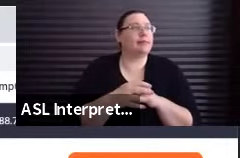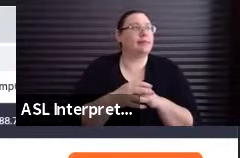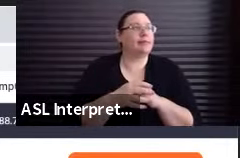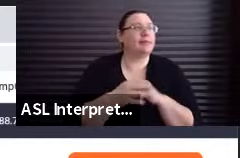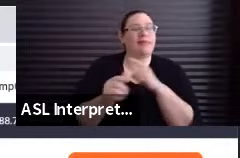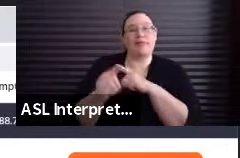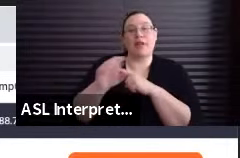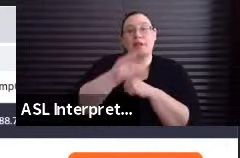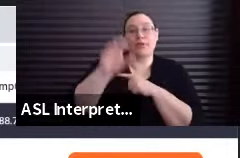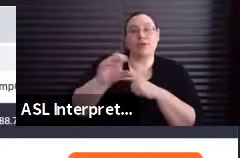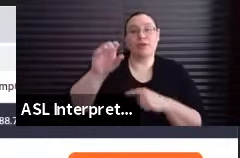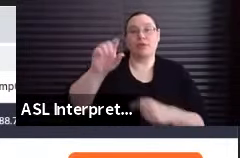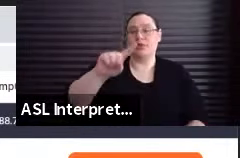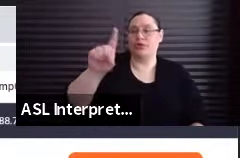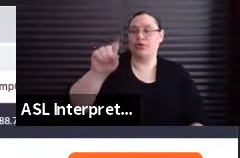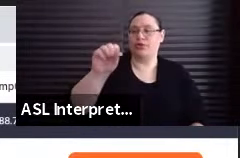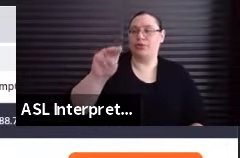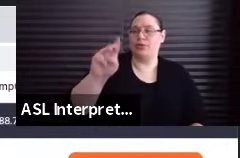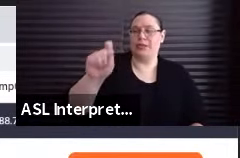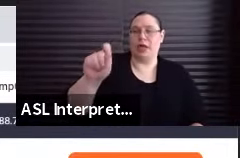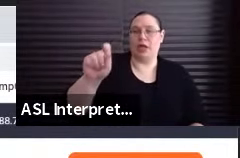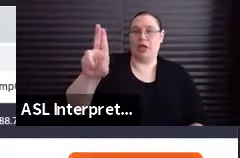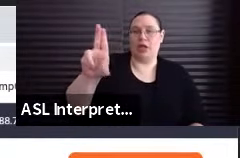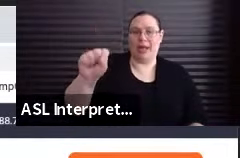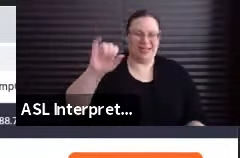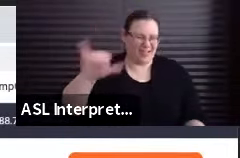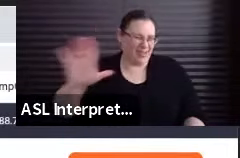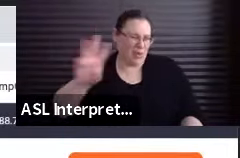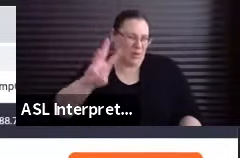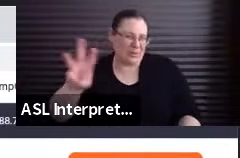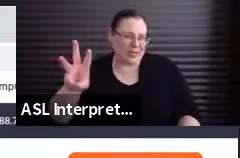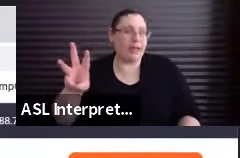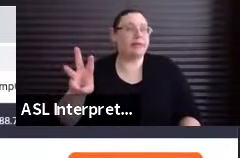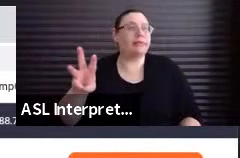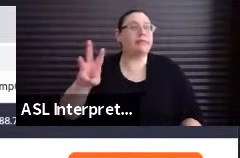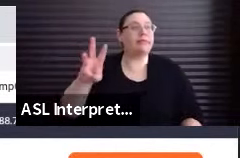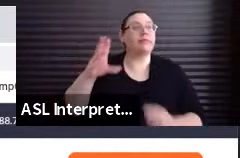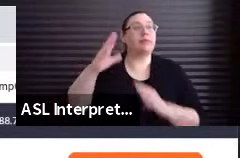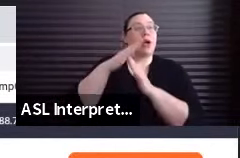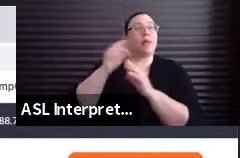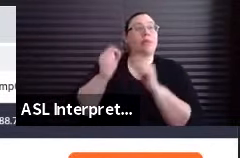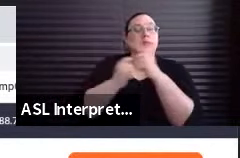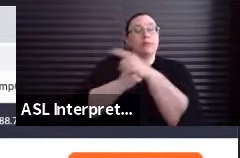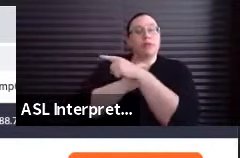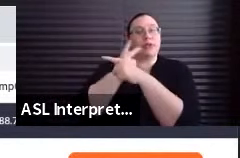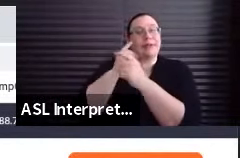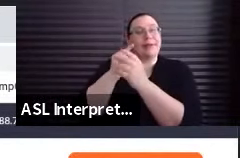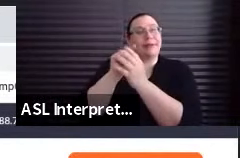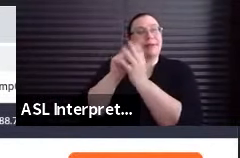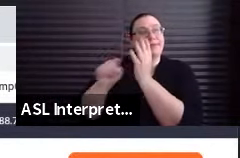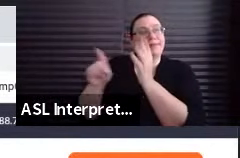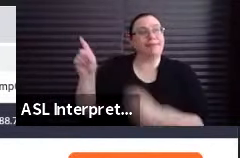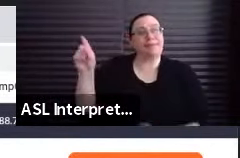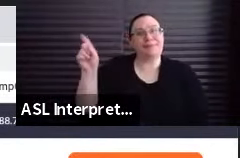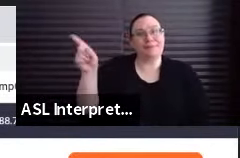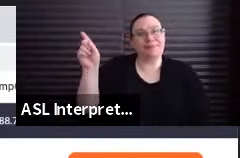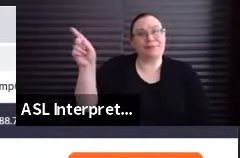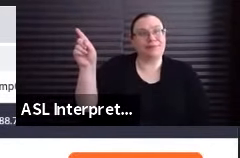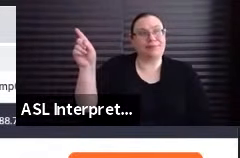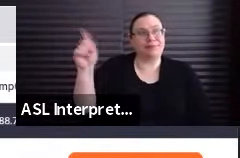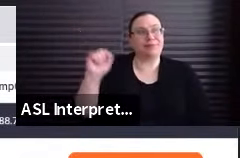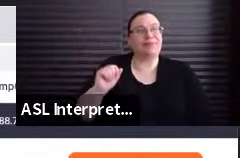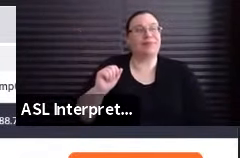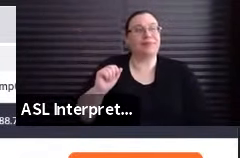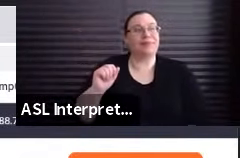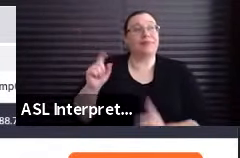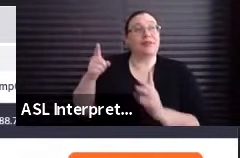zoom.us, the website for Zoom. And at the very top, you see a couple key buttons there. The first one